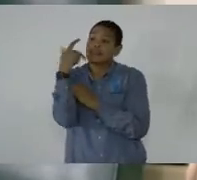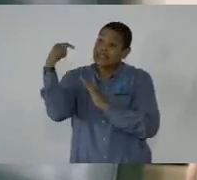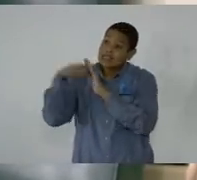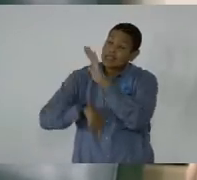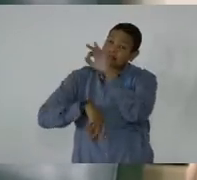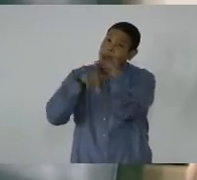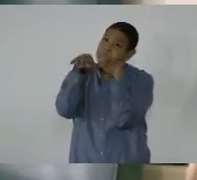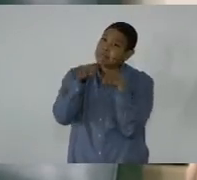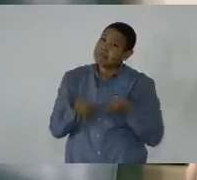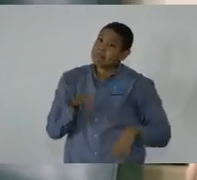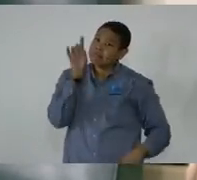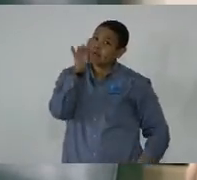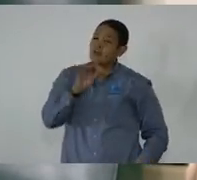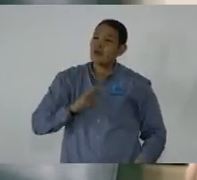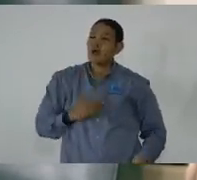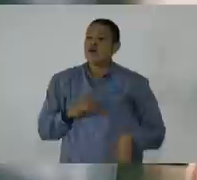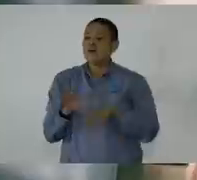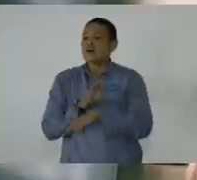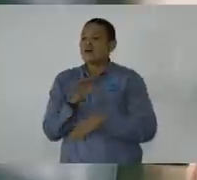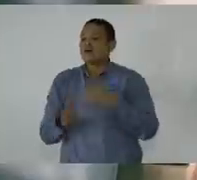be handed to you in our digital